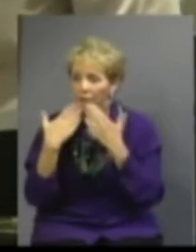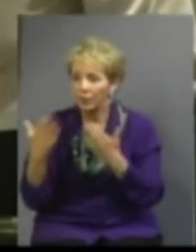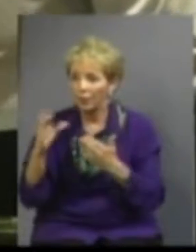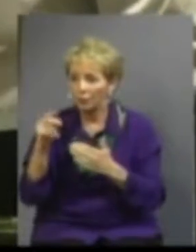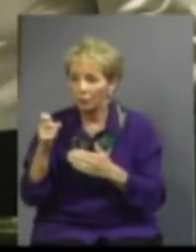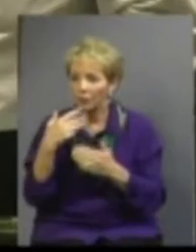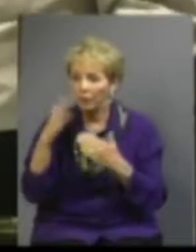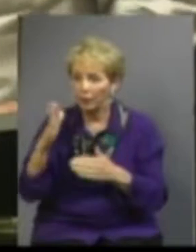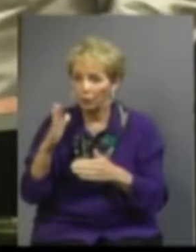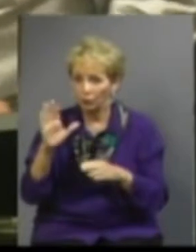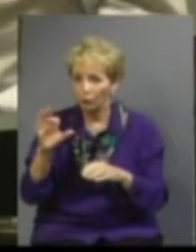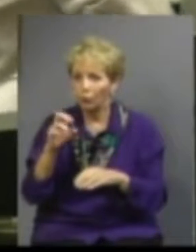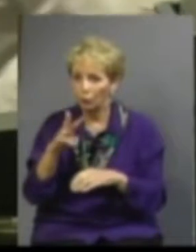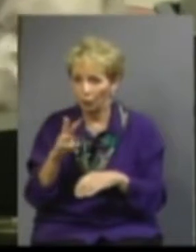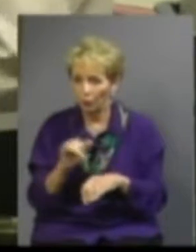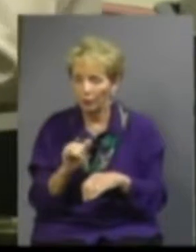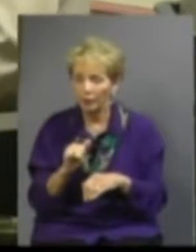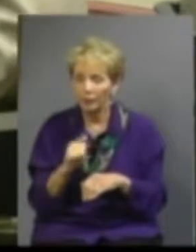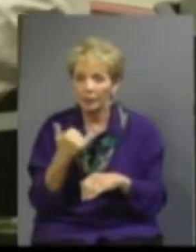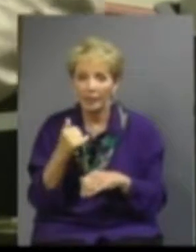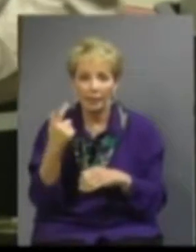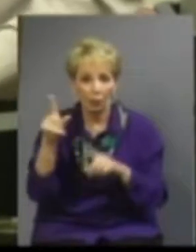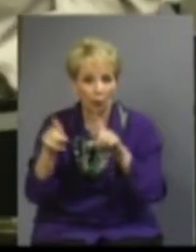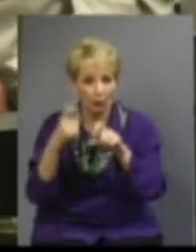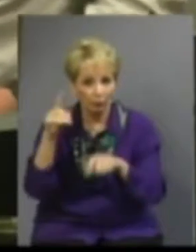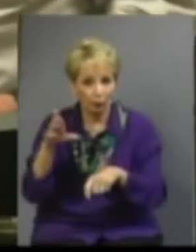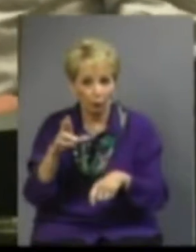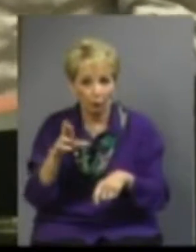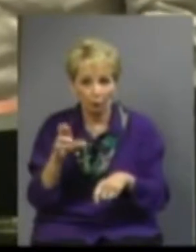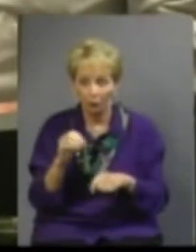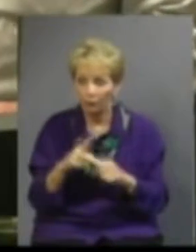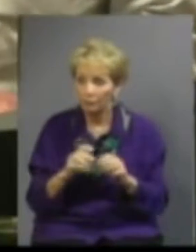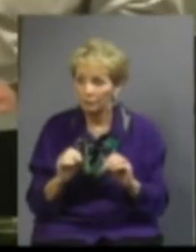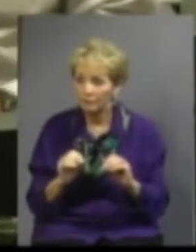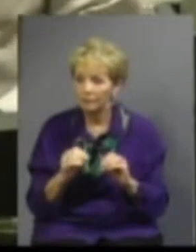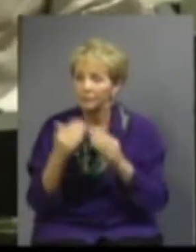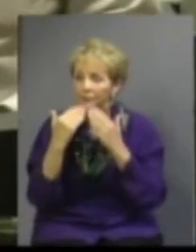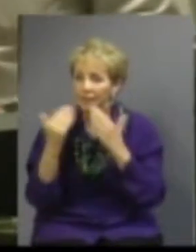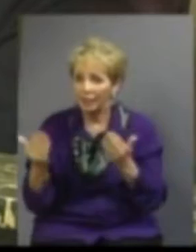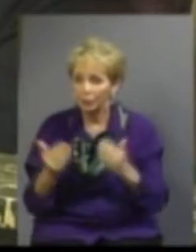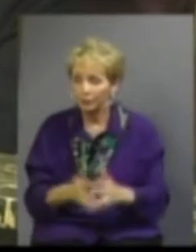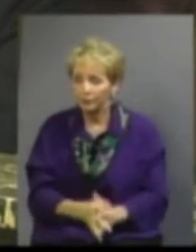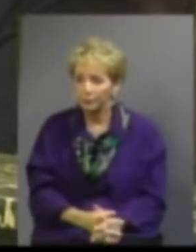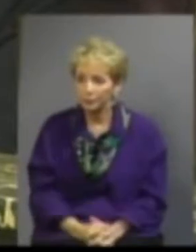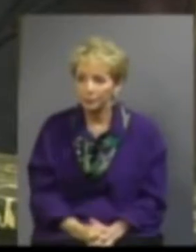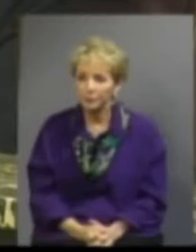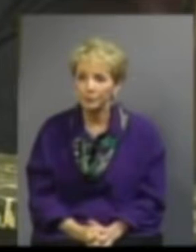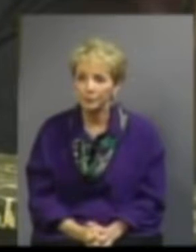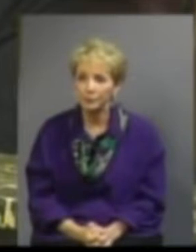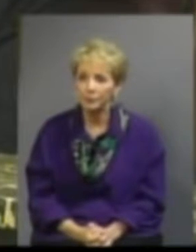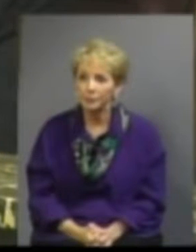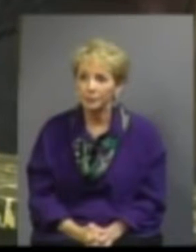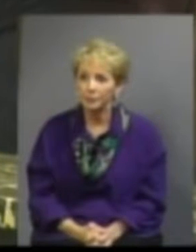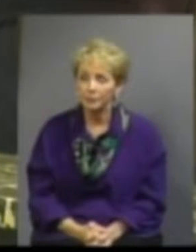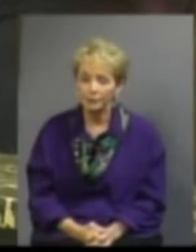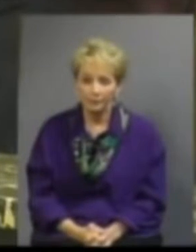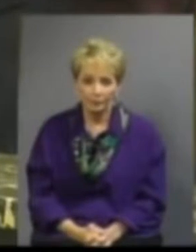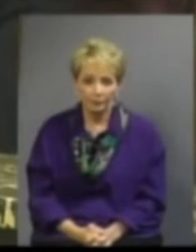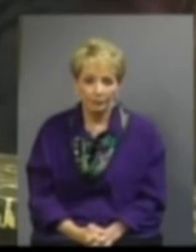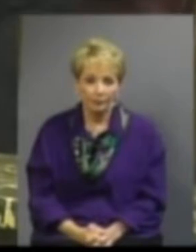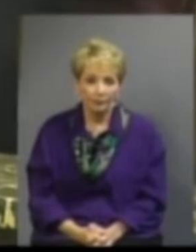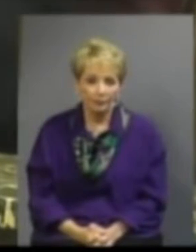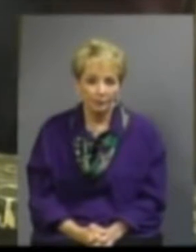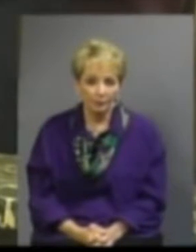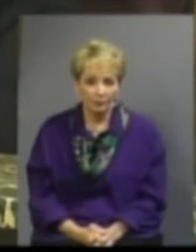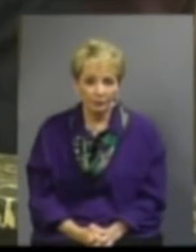all your guys, please. Yes, sir. Any questions of Brooks first? Okay, thank you. Thank you. Now you want to invite David. Brooks